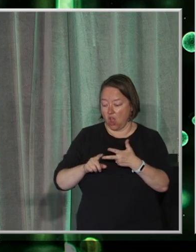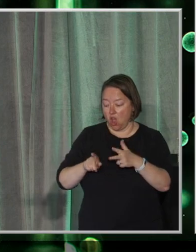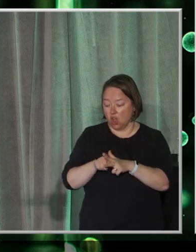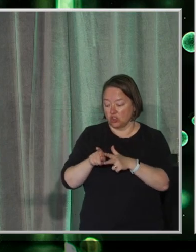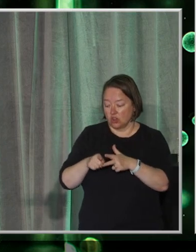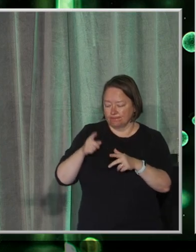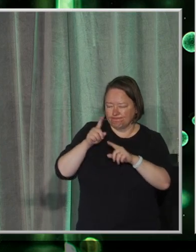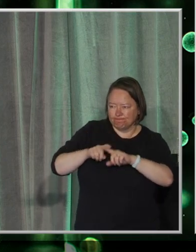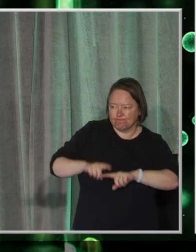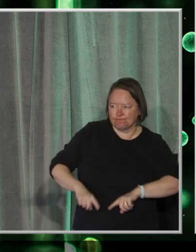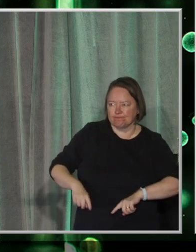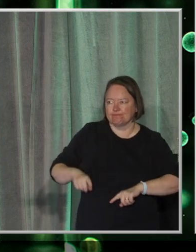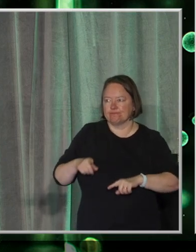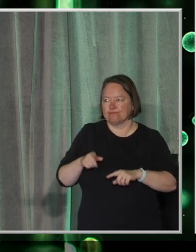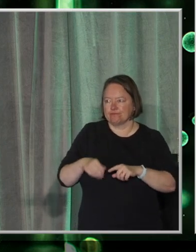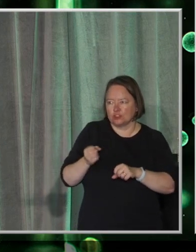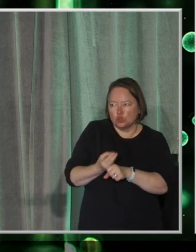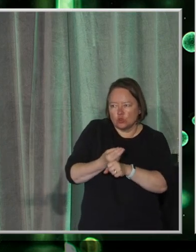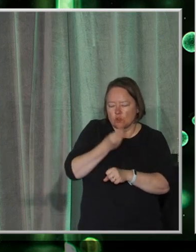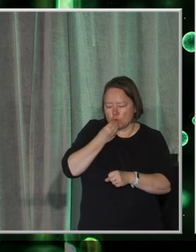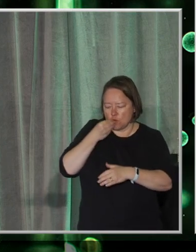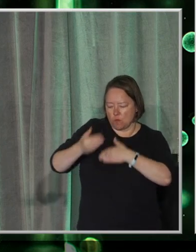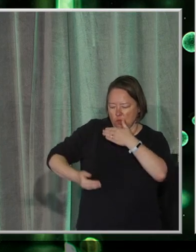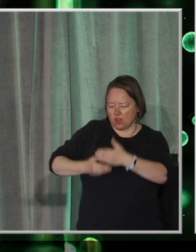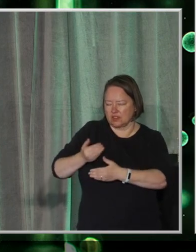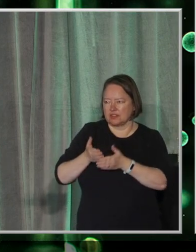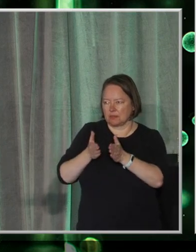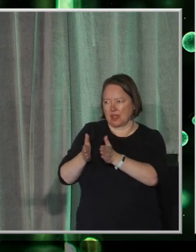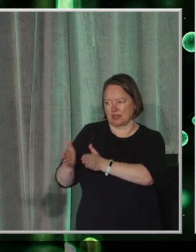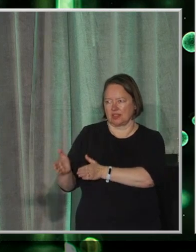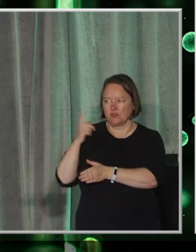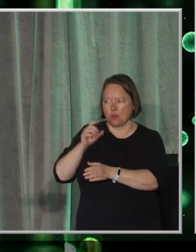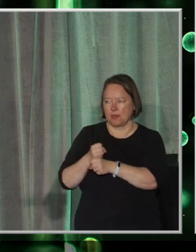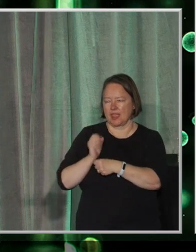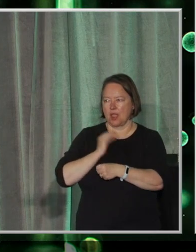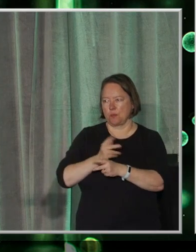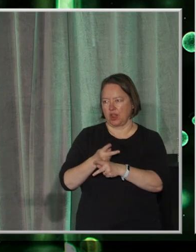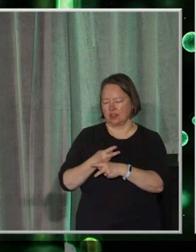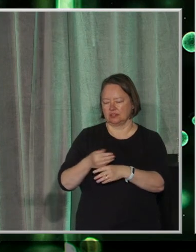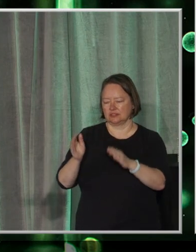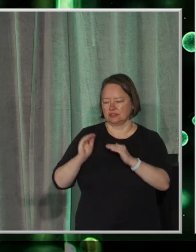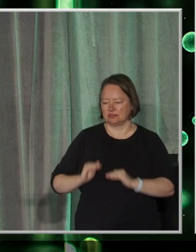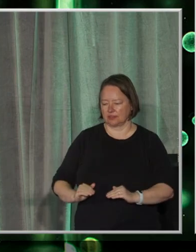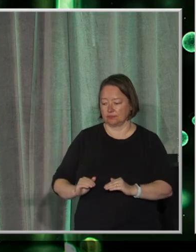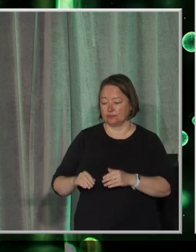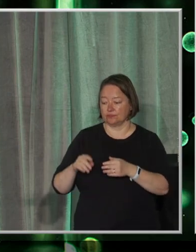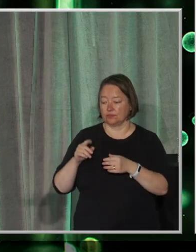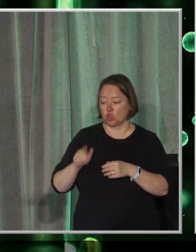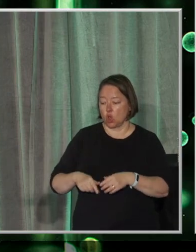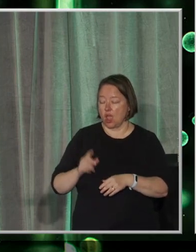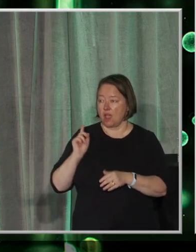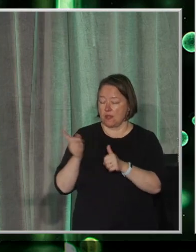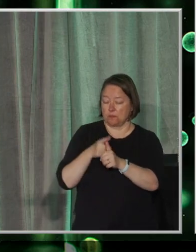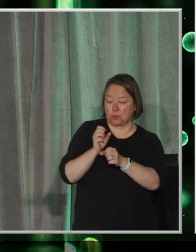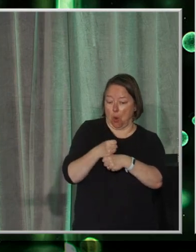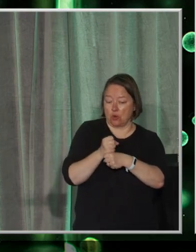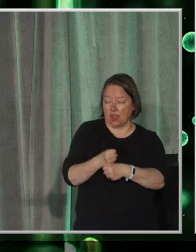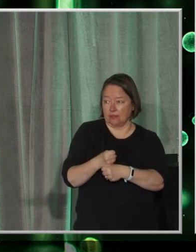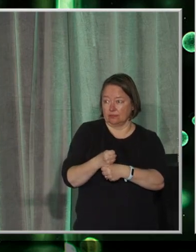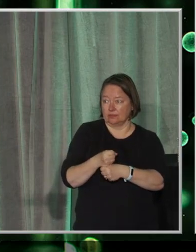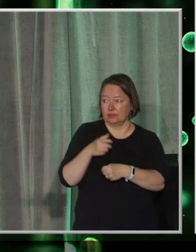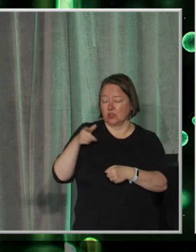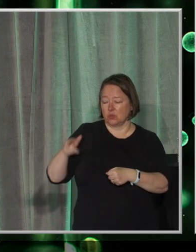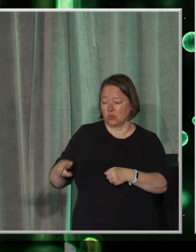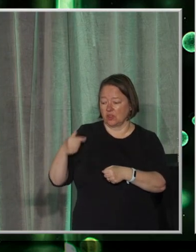assessing the viable food processing methods for our final products. Next. So upon prototyping, we initiated by